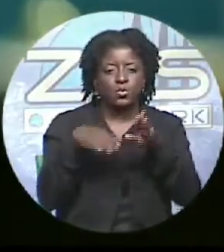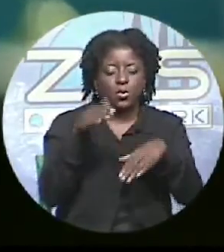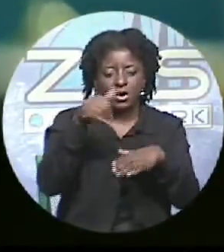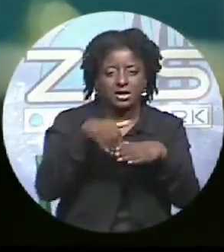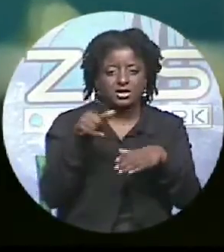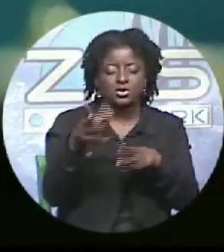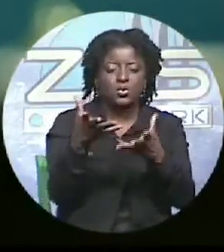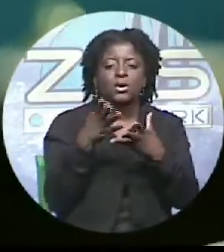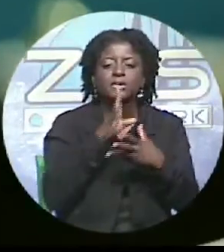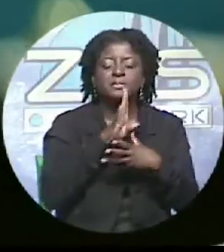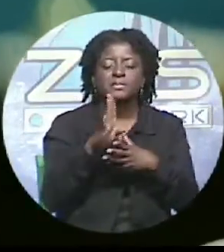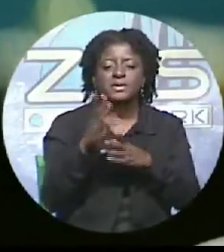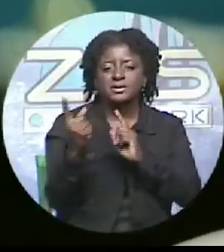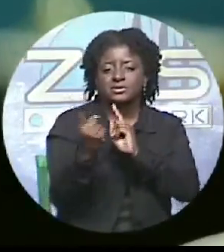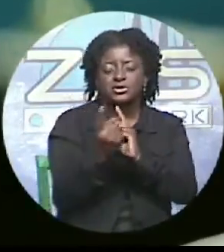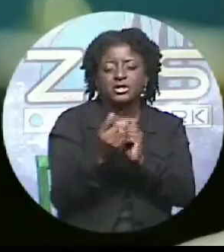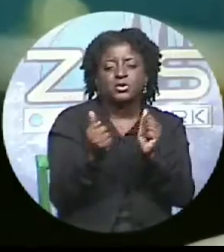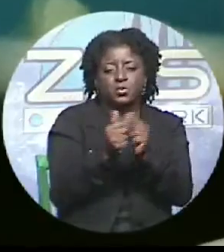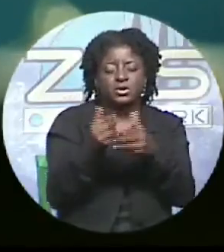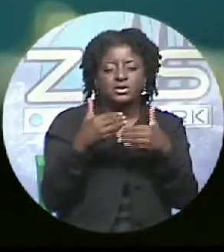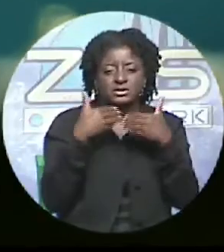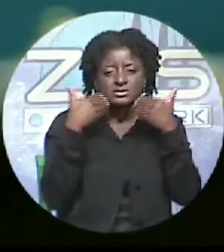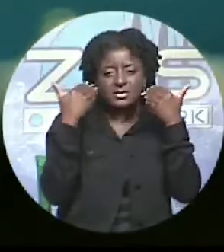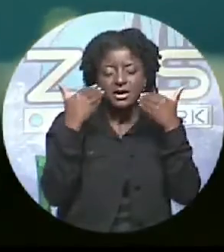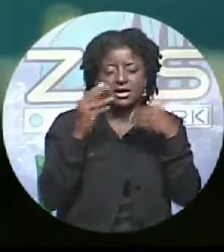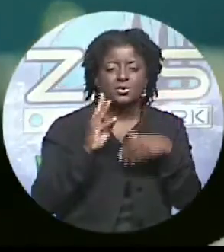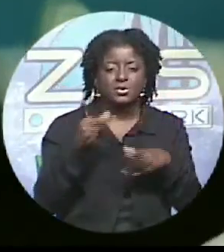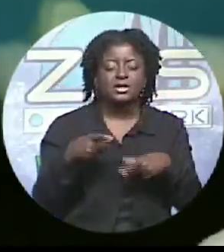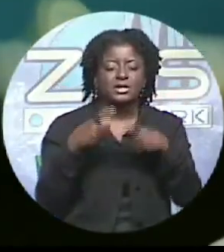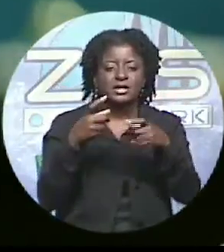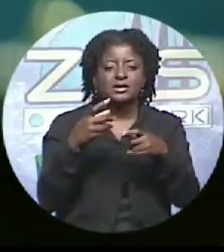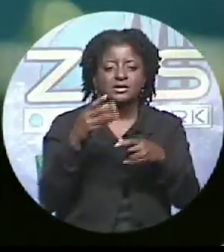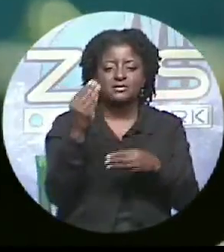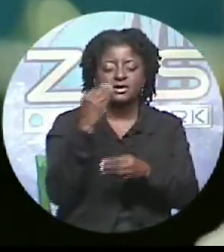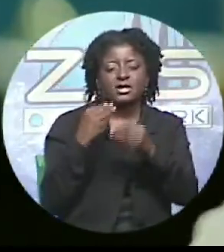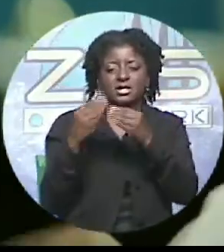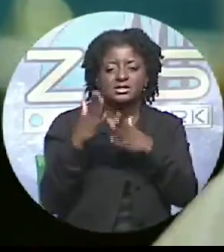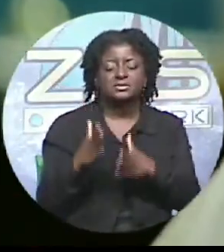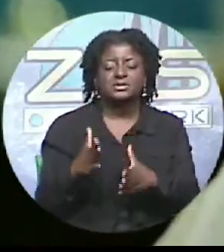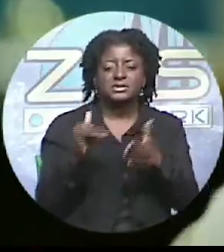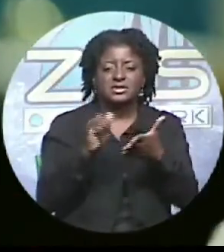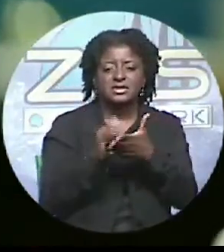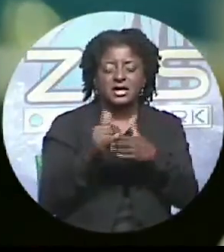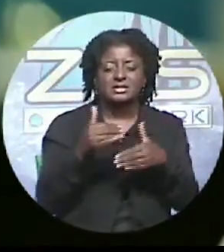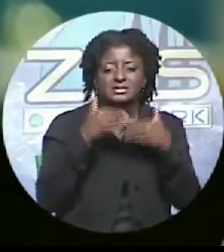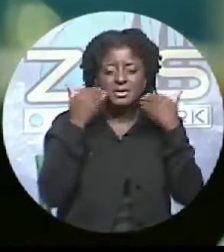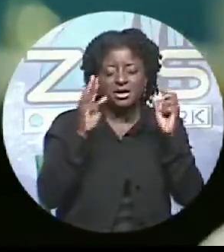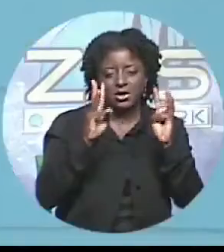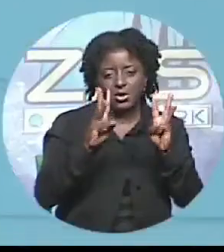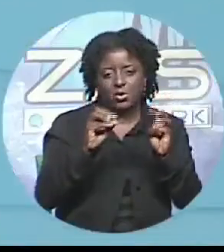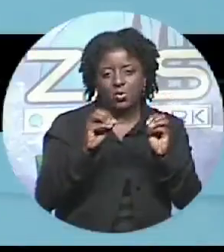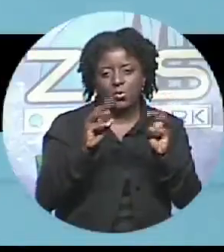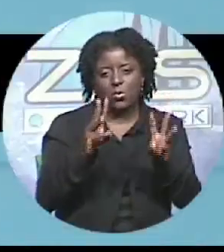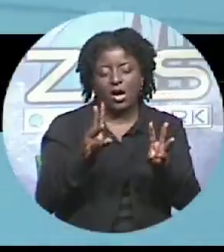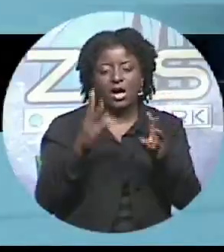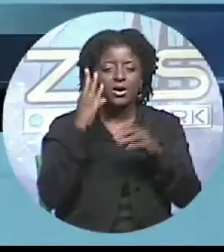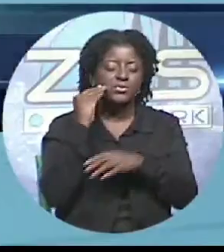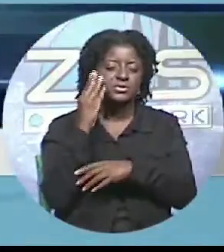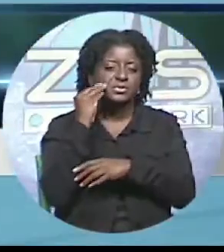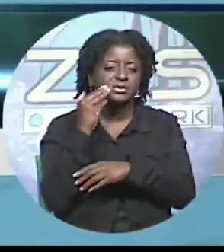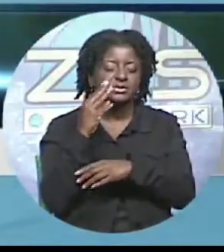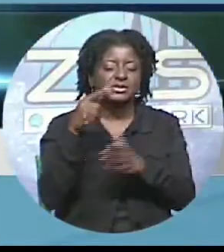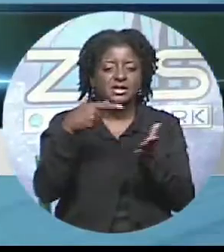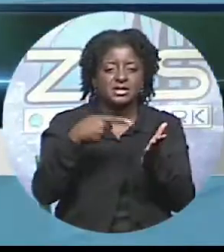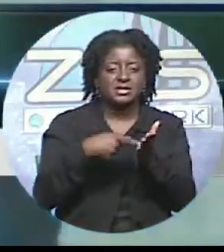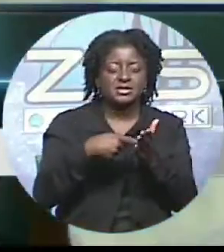greeted with a smile. So we definitely give customers that smile, that wow experience. This Marsh Harbor store